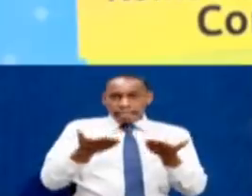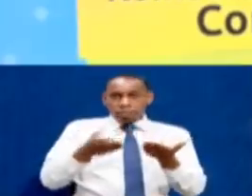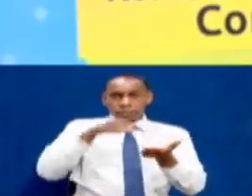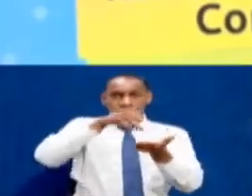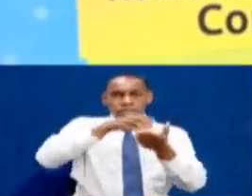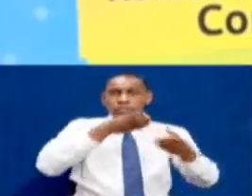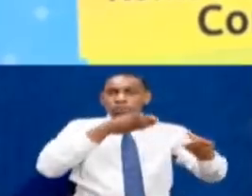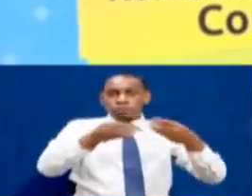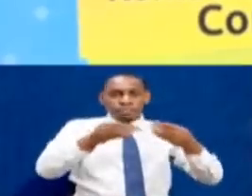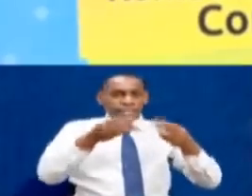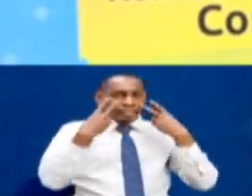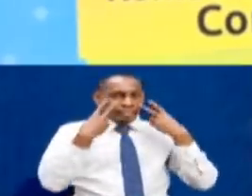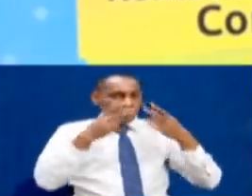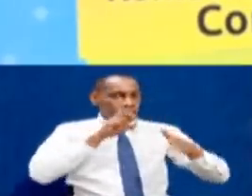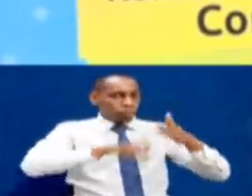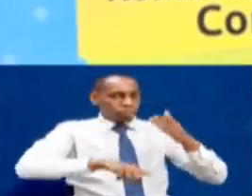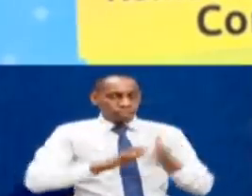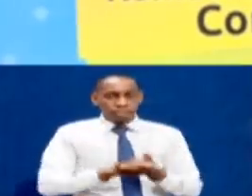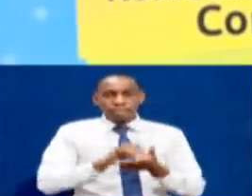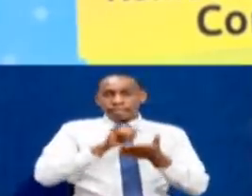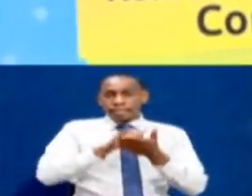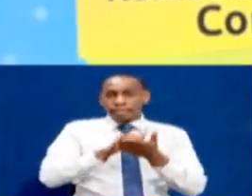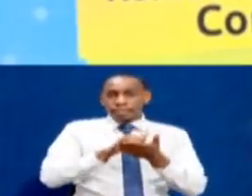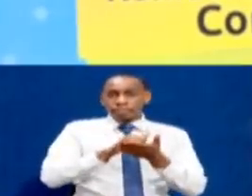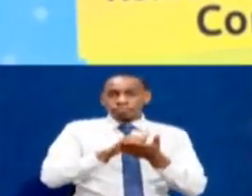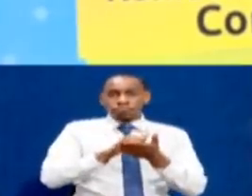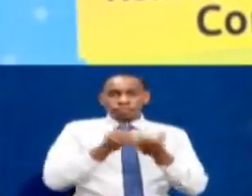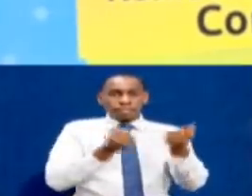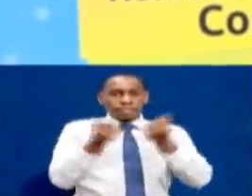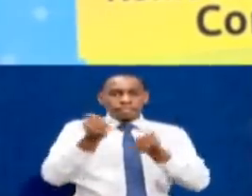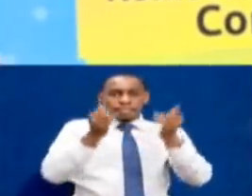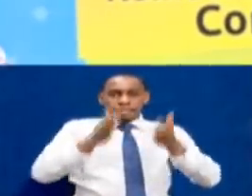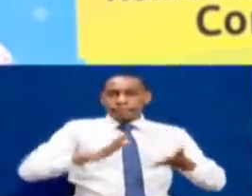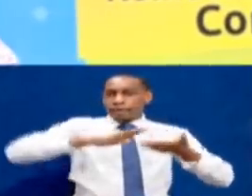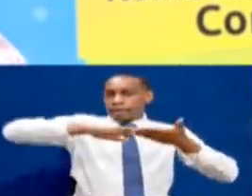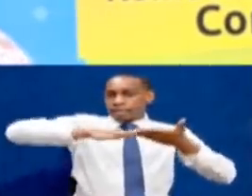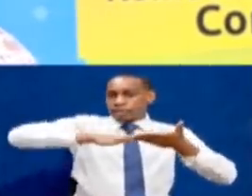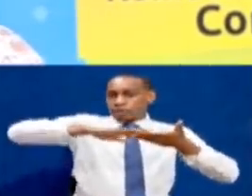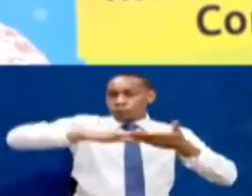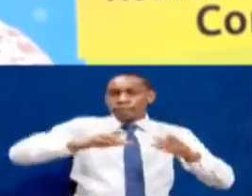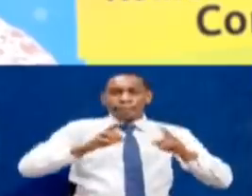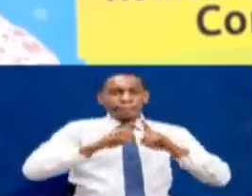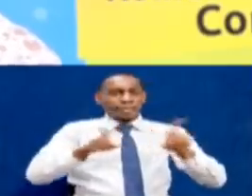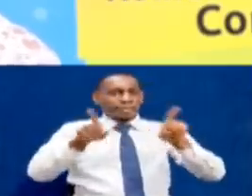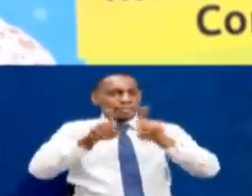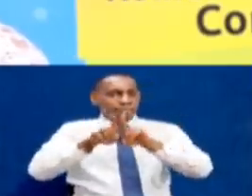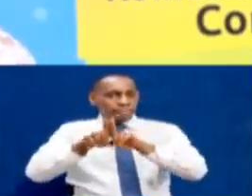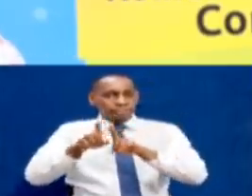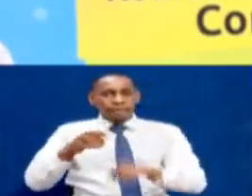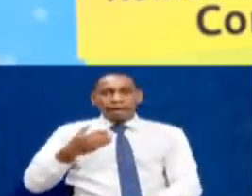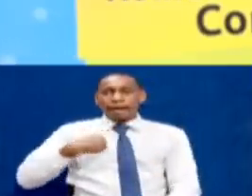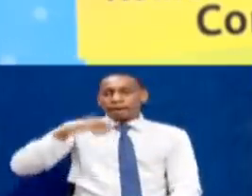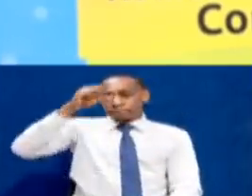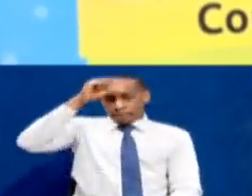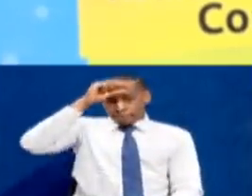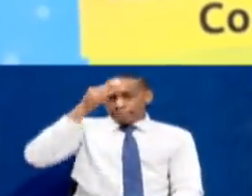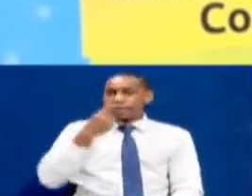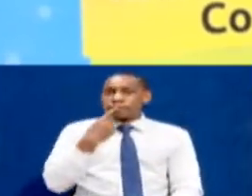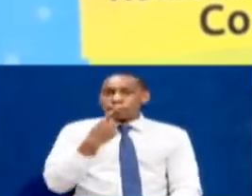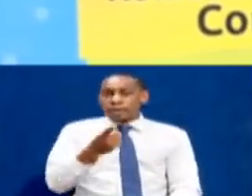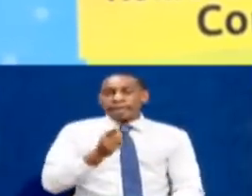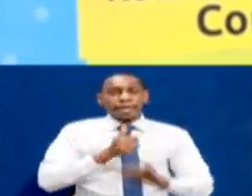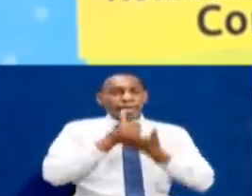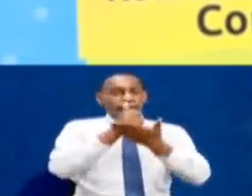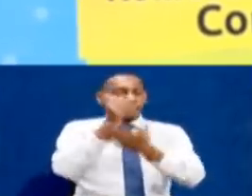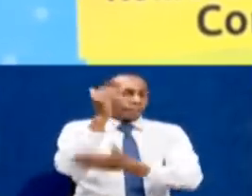of Busia, we realize that these are essentially truck drivers, but we are also going to have a government direct